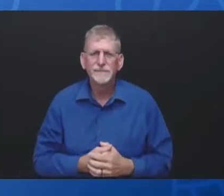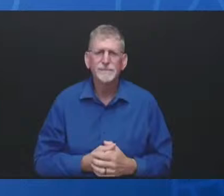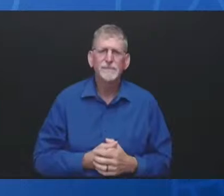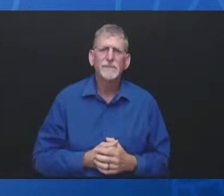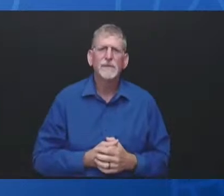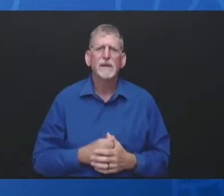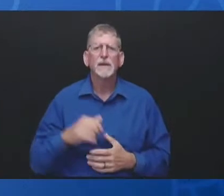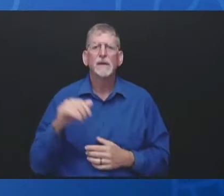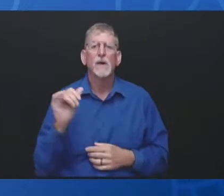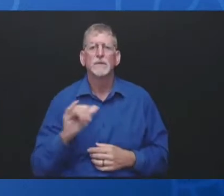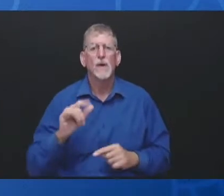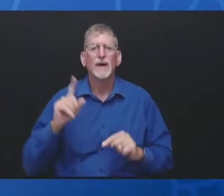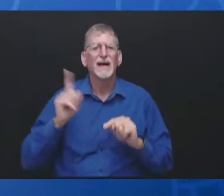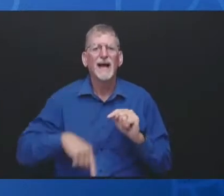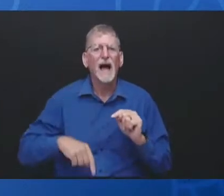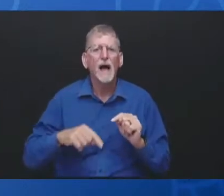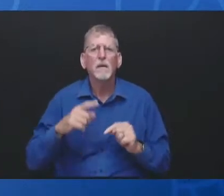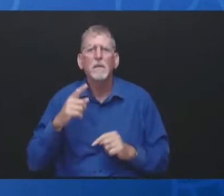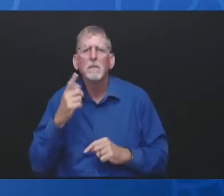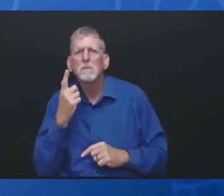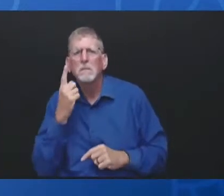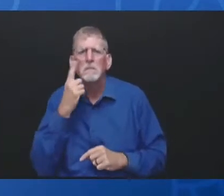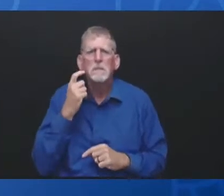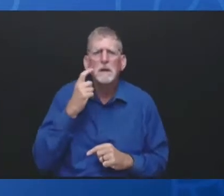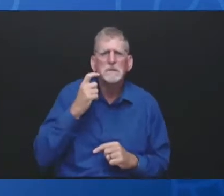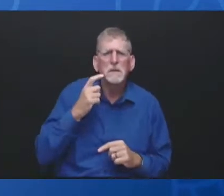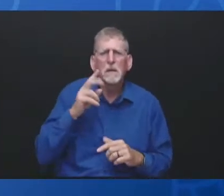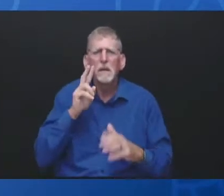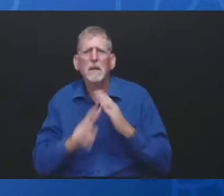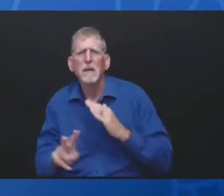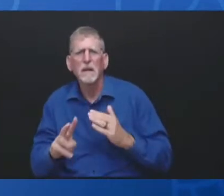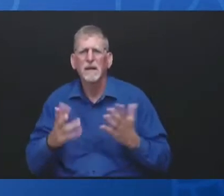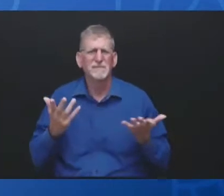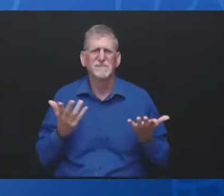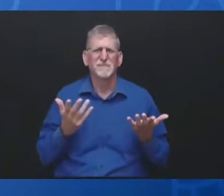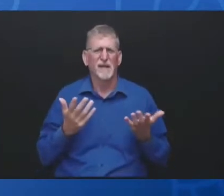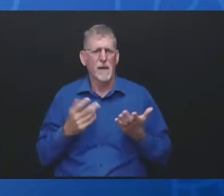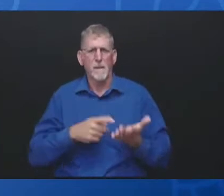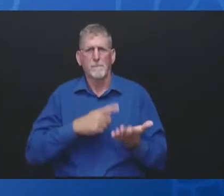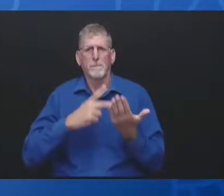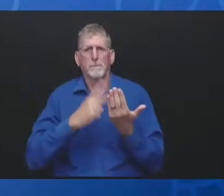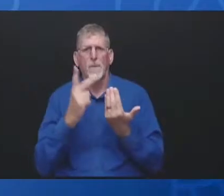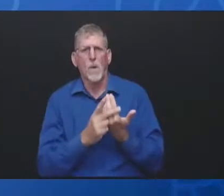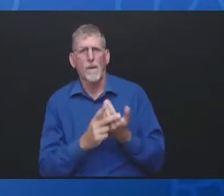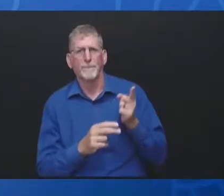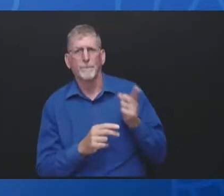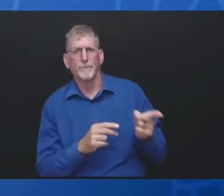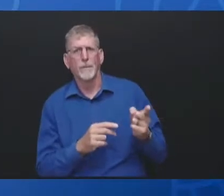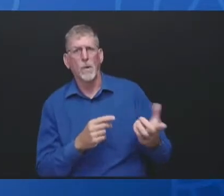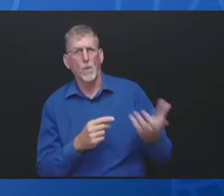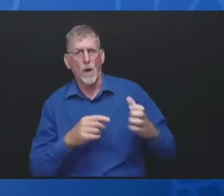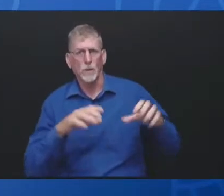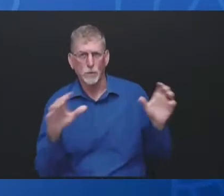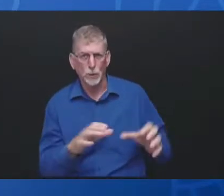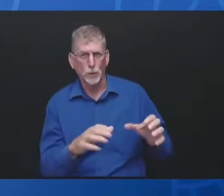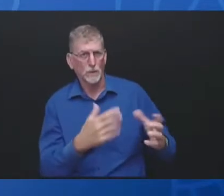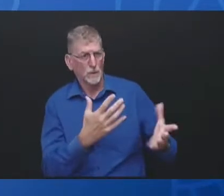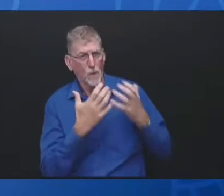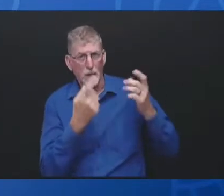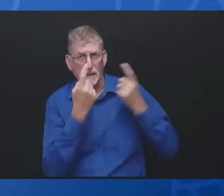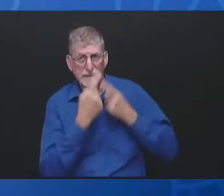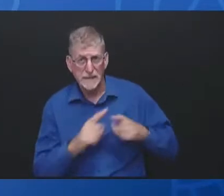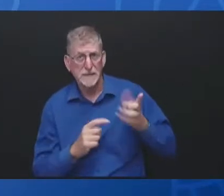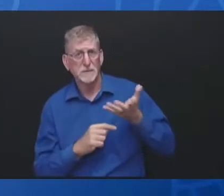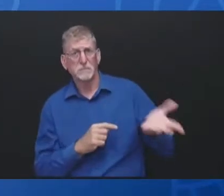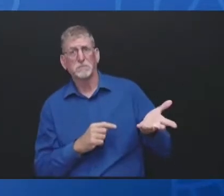speculating. The people who've done this clearly want to do it. They want it to succeed. And I think addressing this with them might be very useful.